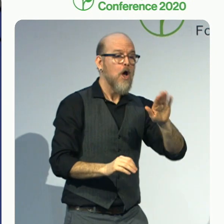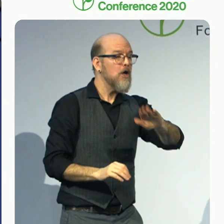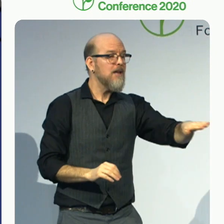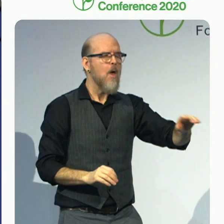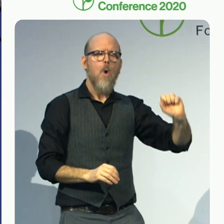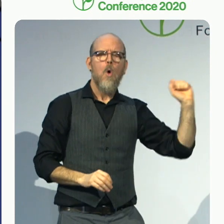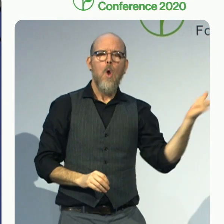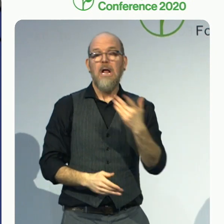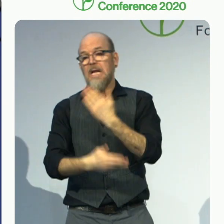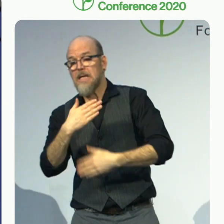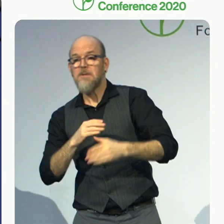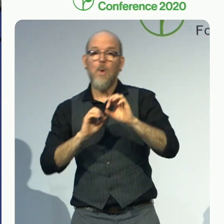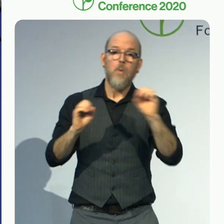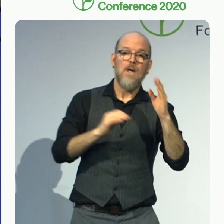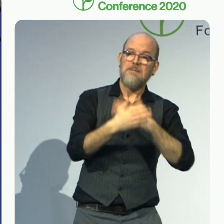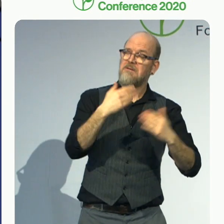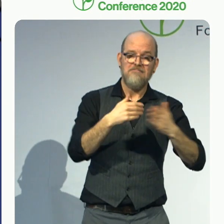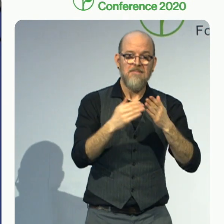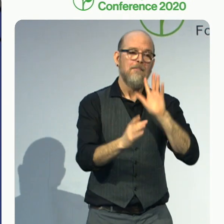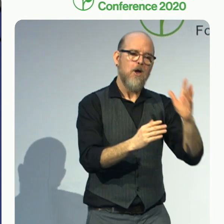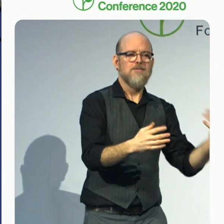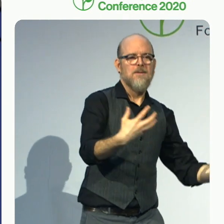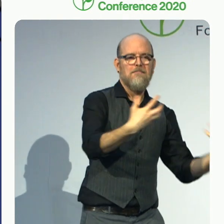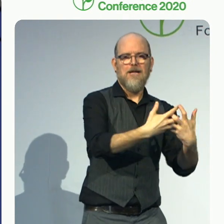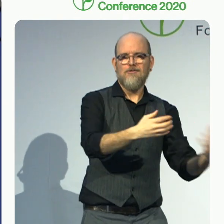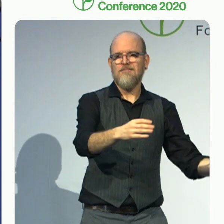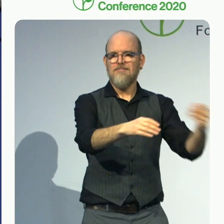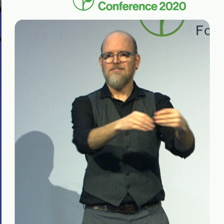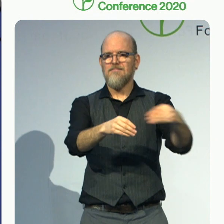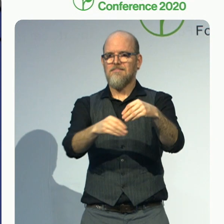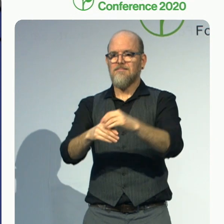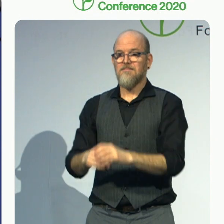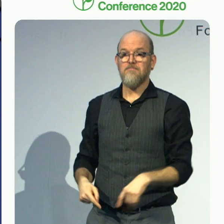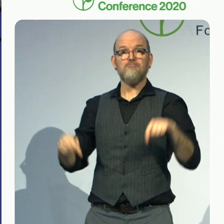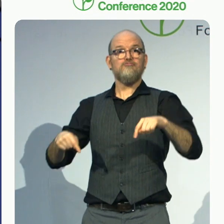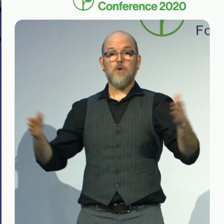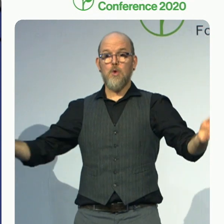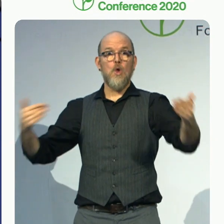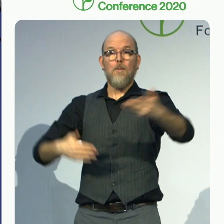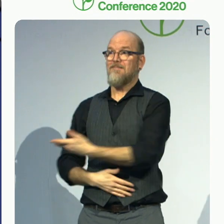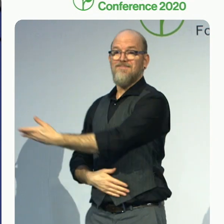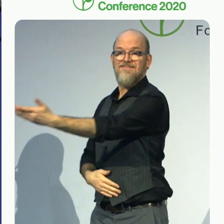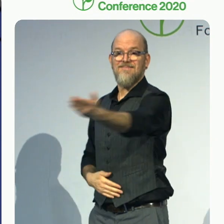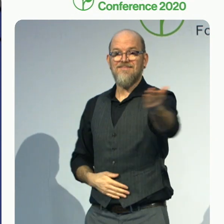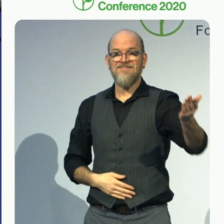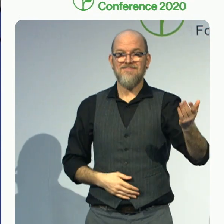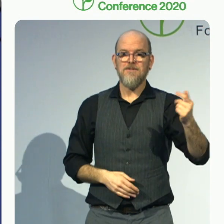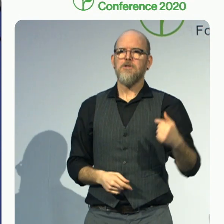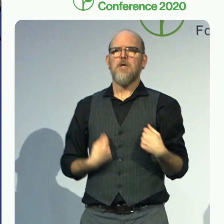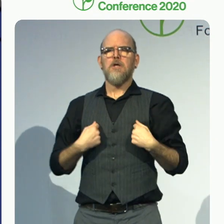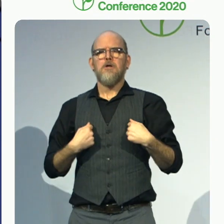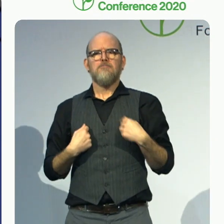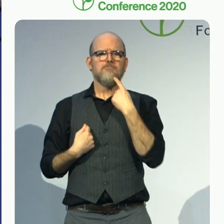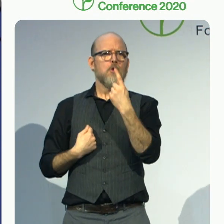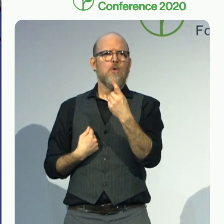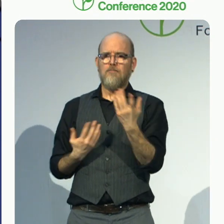in here a choice of whether they want to sit on a blue or a red chair. No, that's no choice. That's the quote-unquote